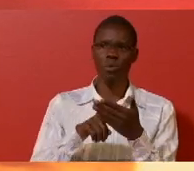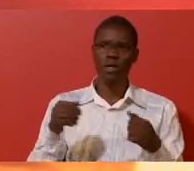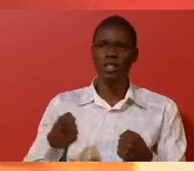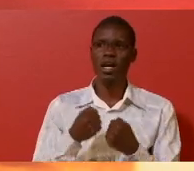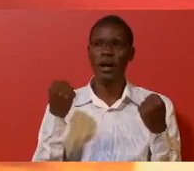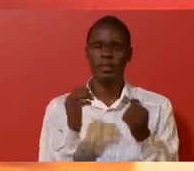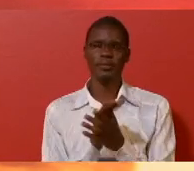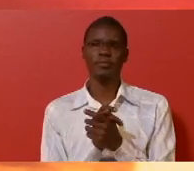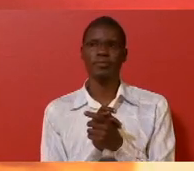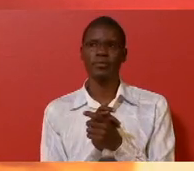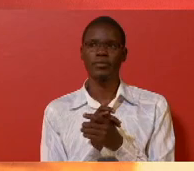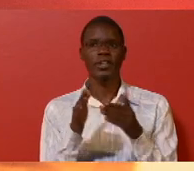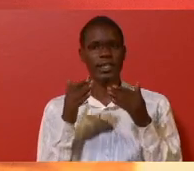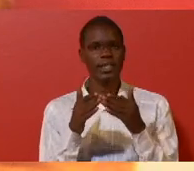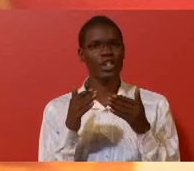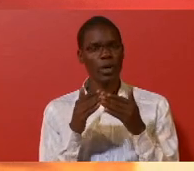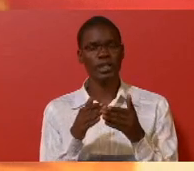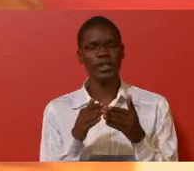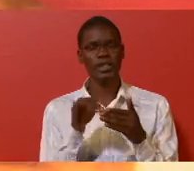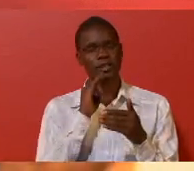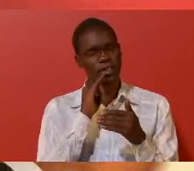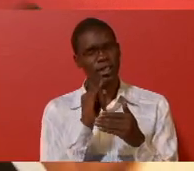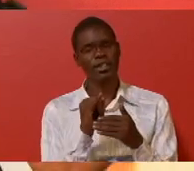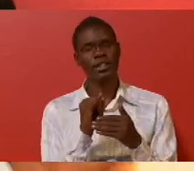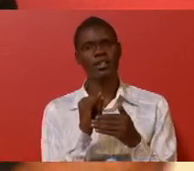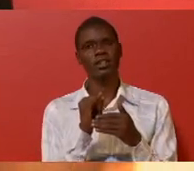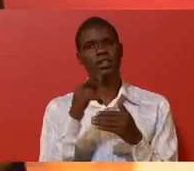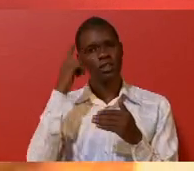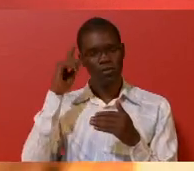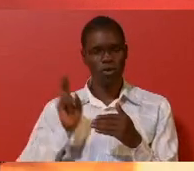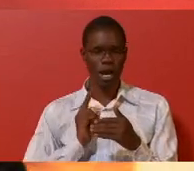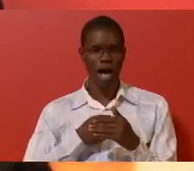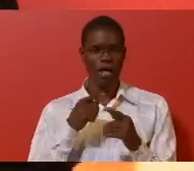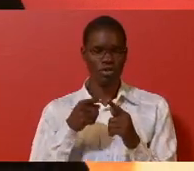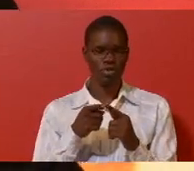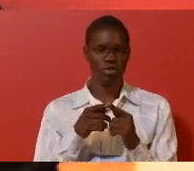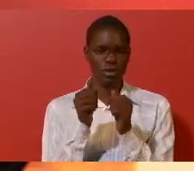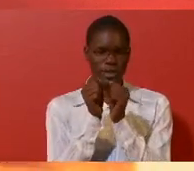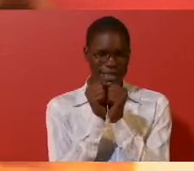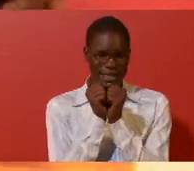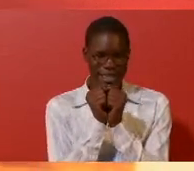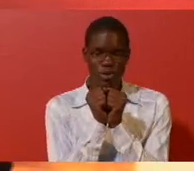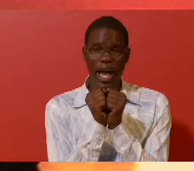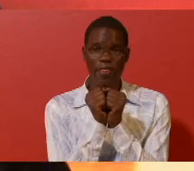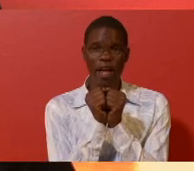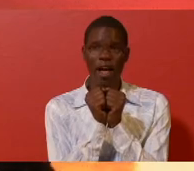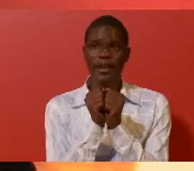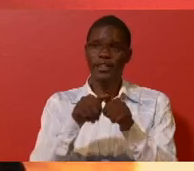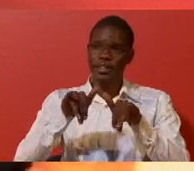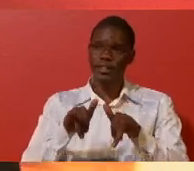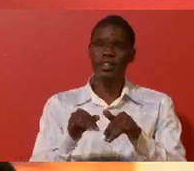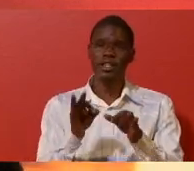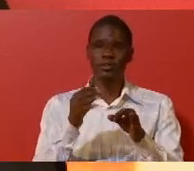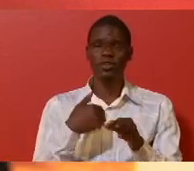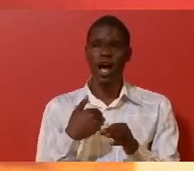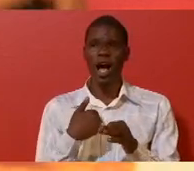happens. Sexuality is for us to stick together. But if you've had sex with so many people before